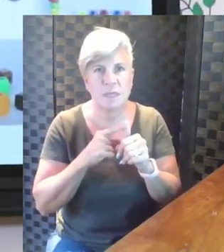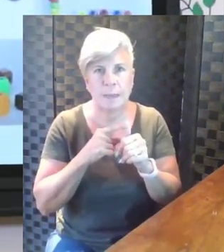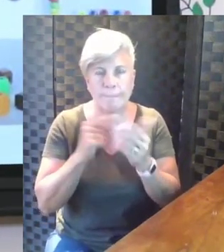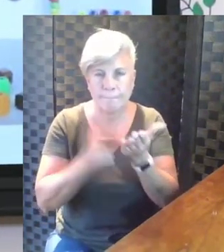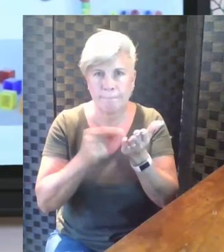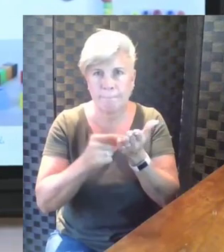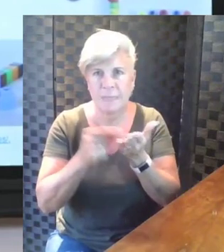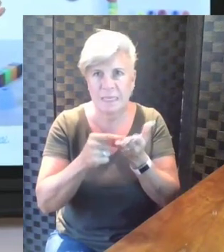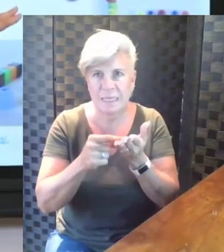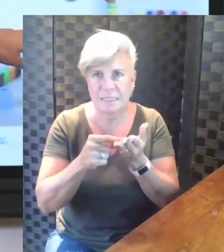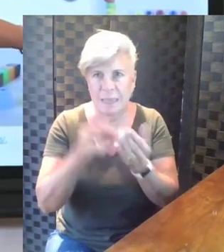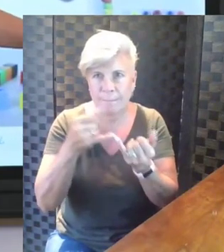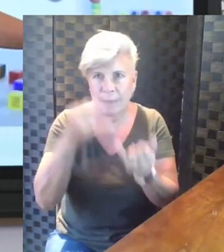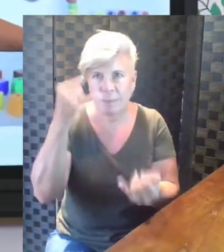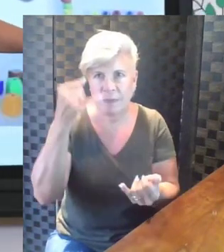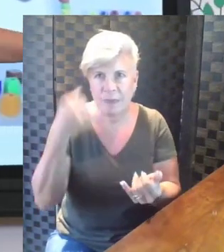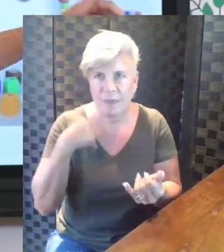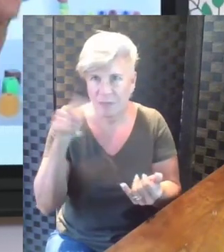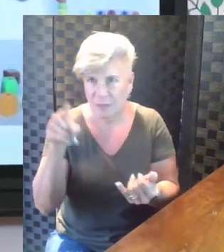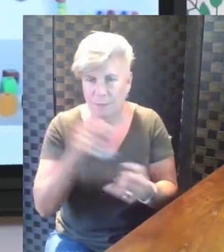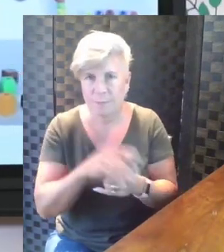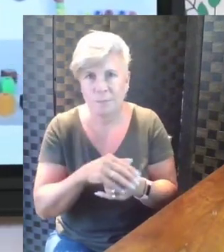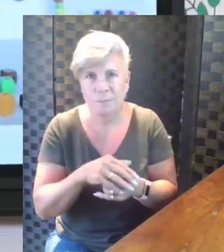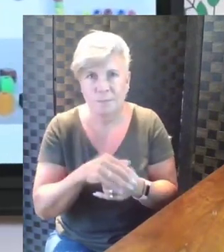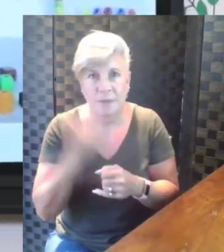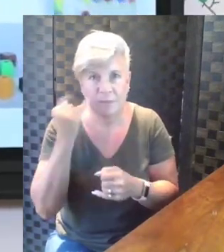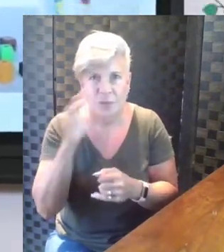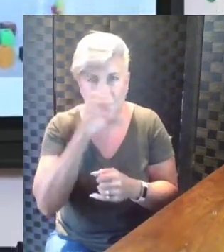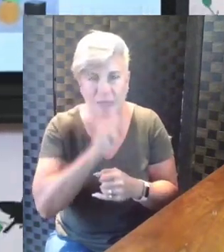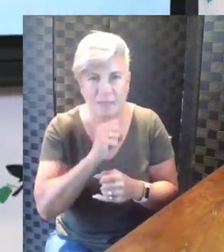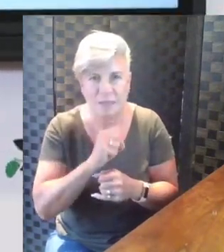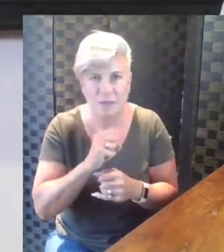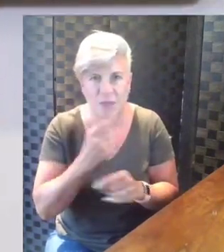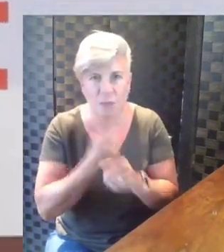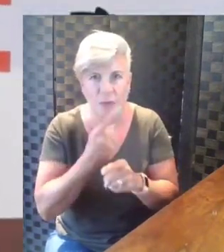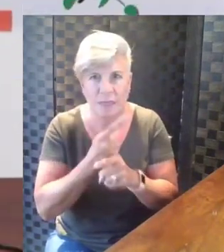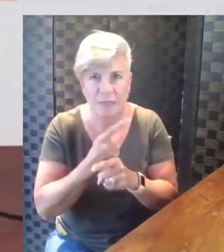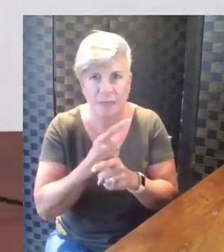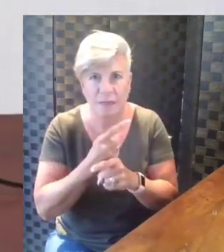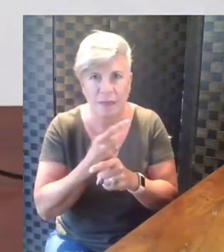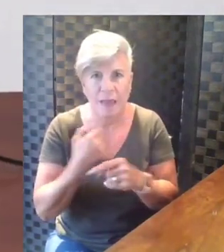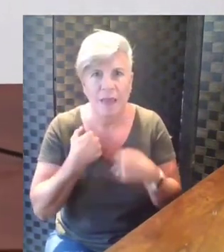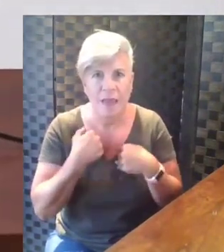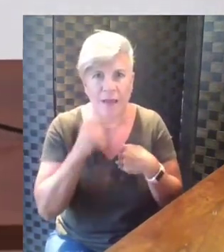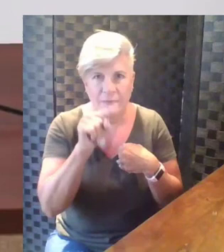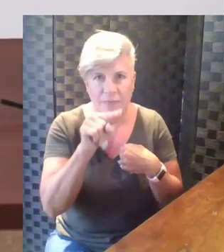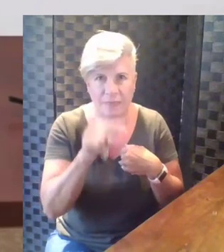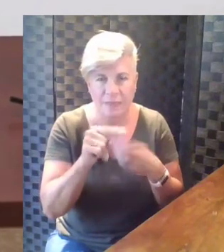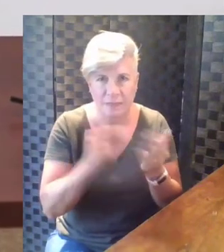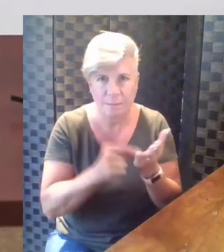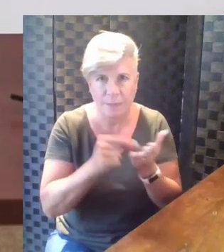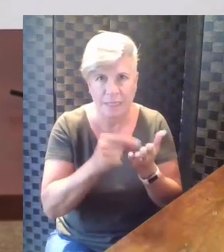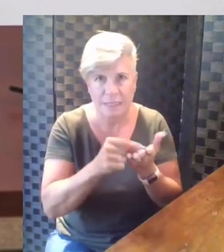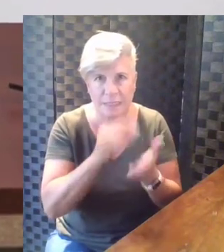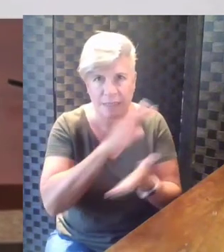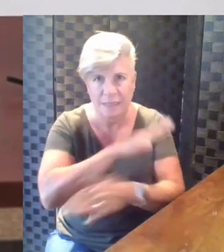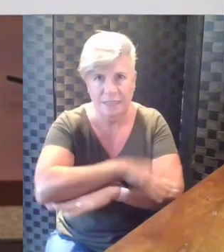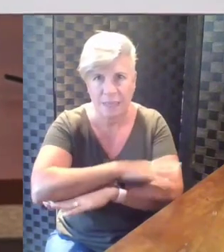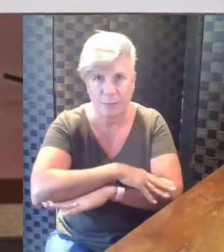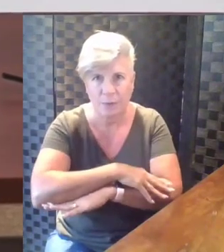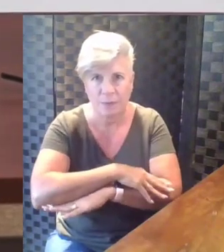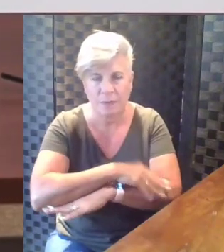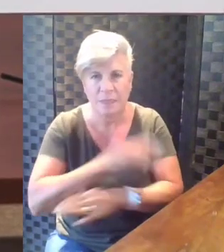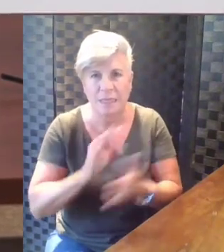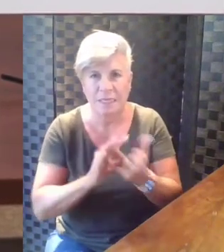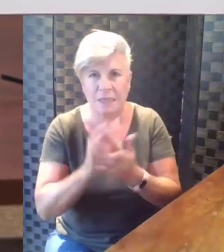beads and pipe cleaners. So that's what I have right here. And if you guessed this already, you're right. I have these little beads here on the table. So